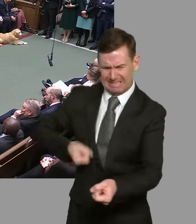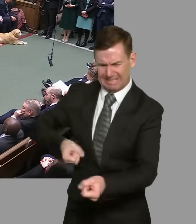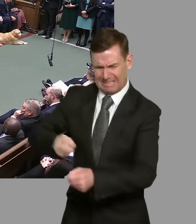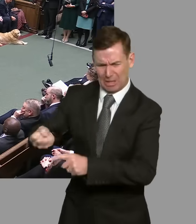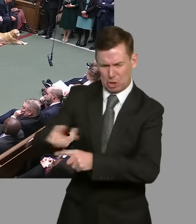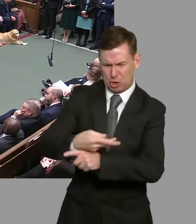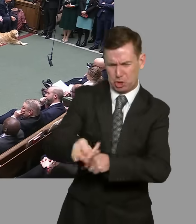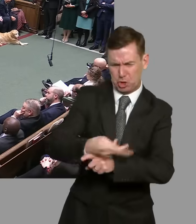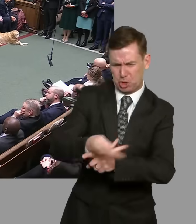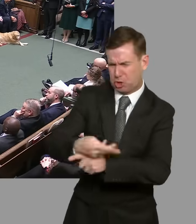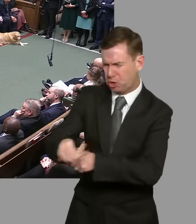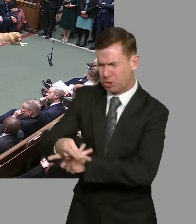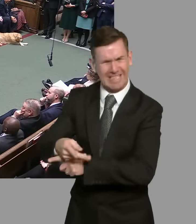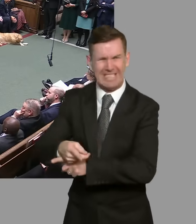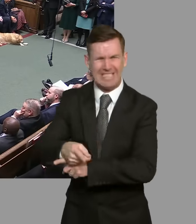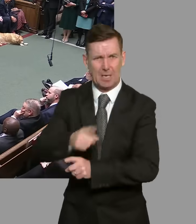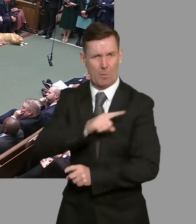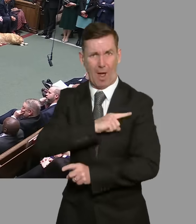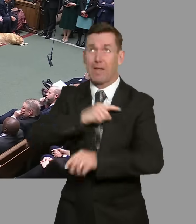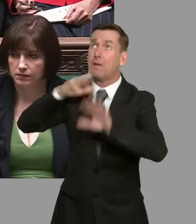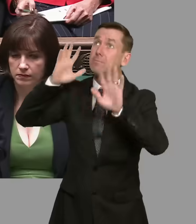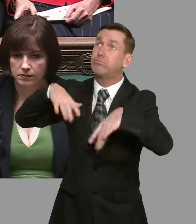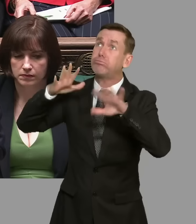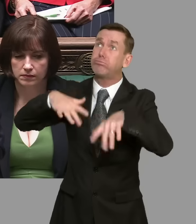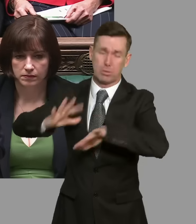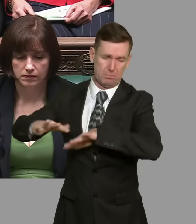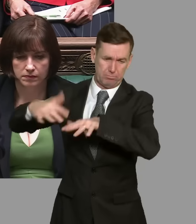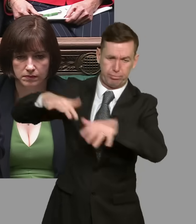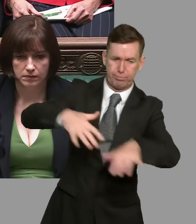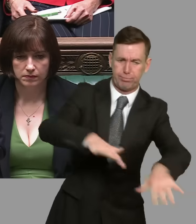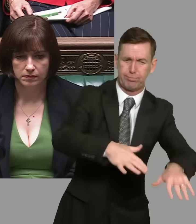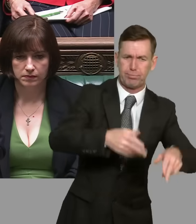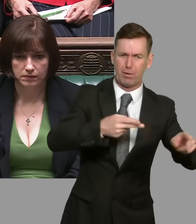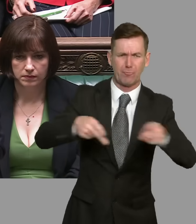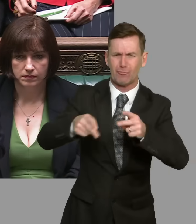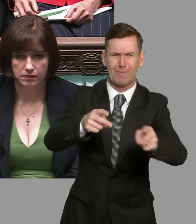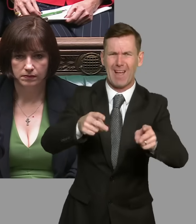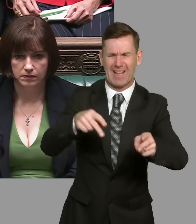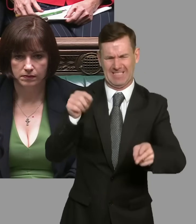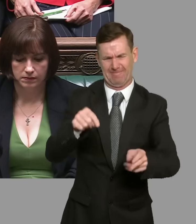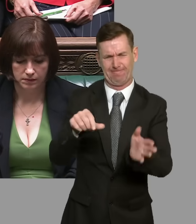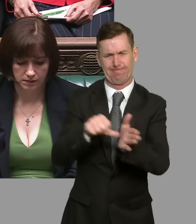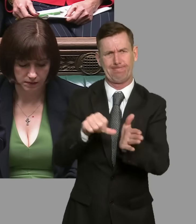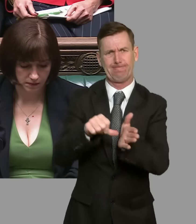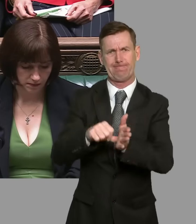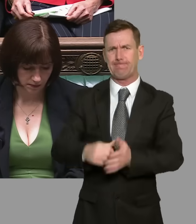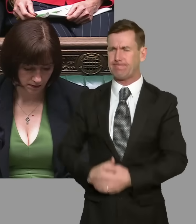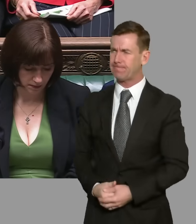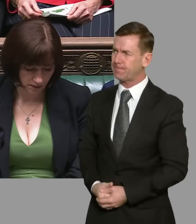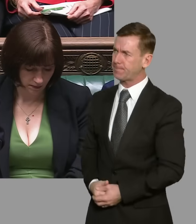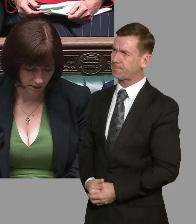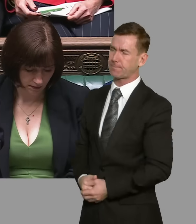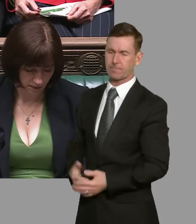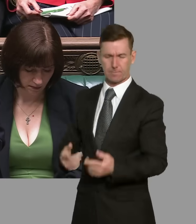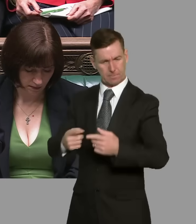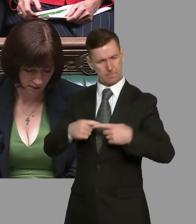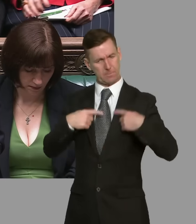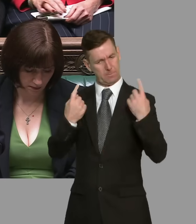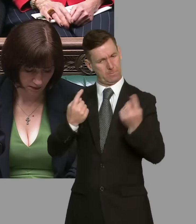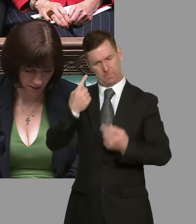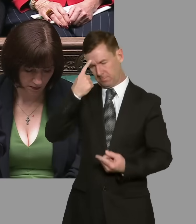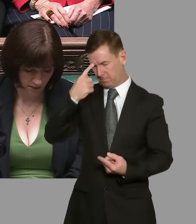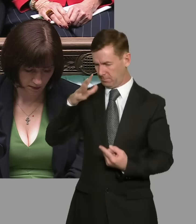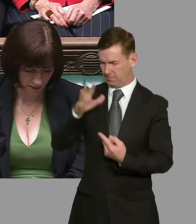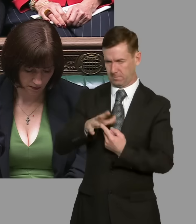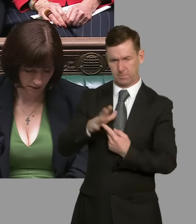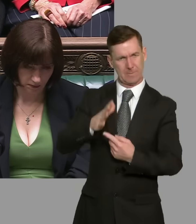We inherited a real mess on water, and we're taking the most effective and far-reaching measures to deal with it. But I have to say, as someone who stood to